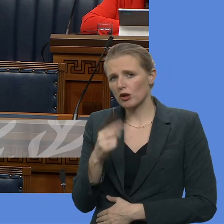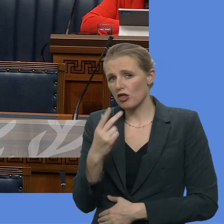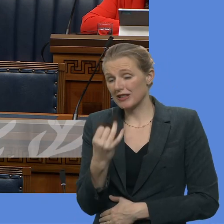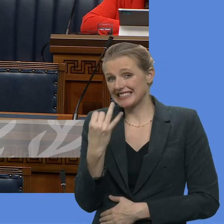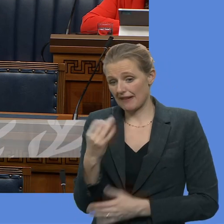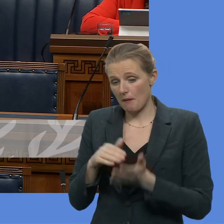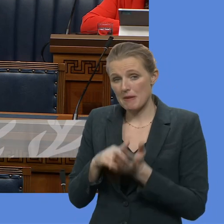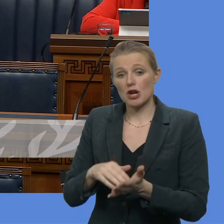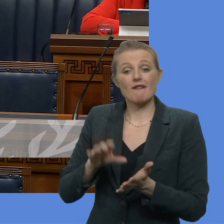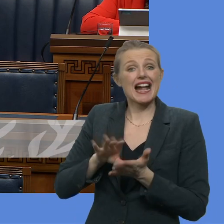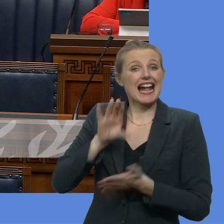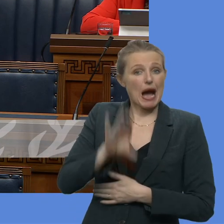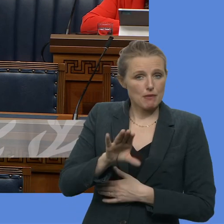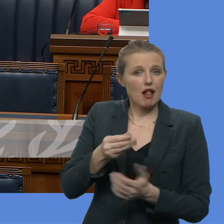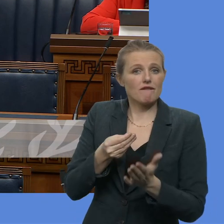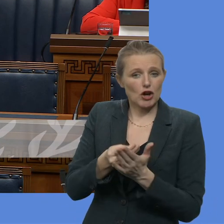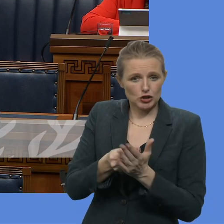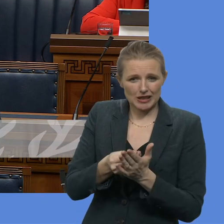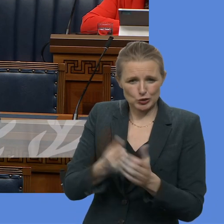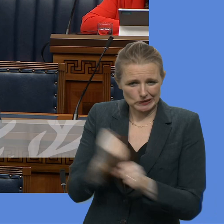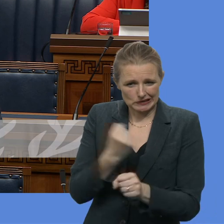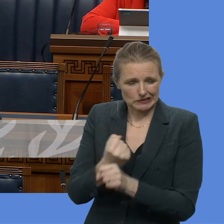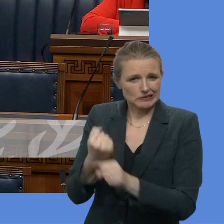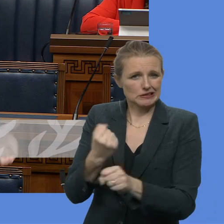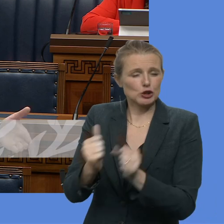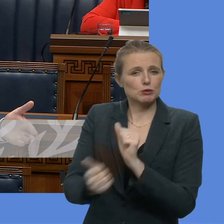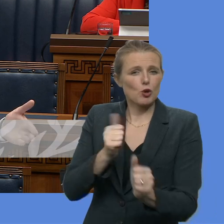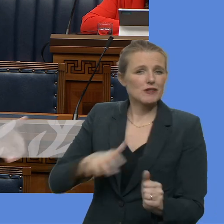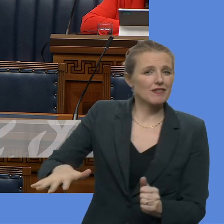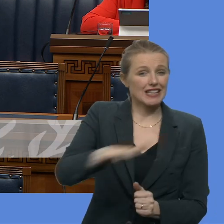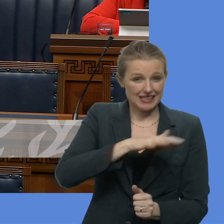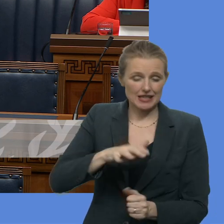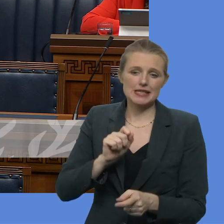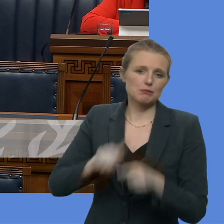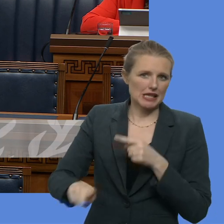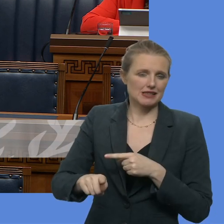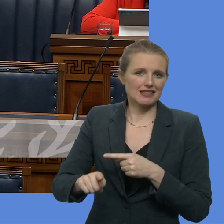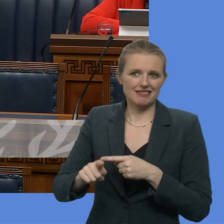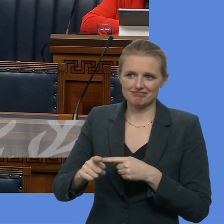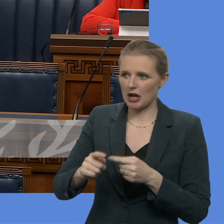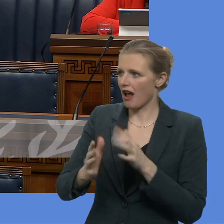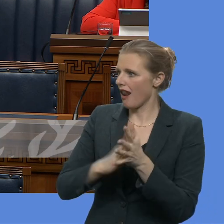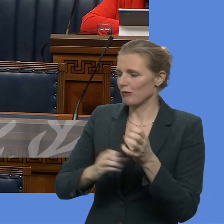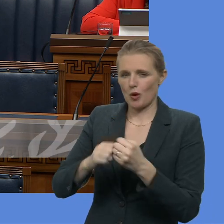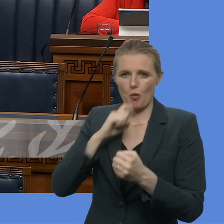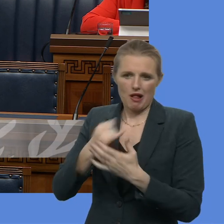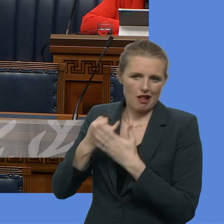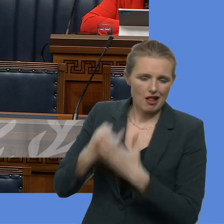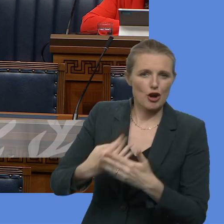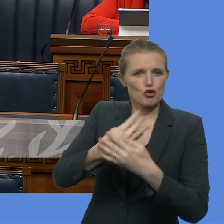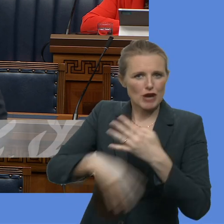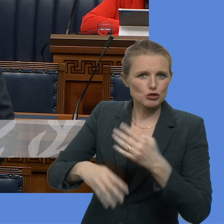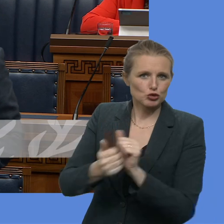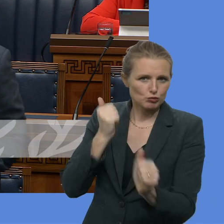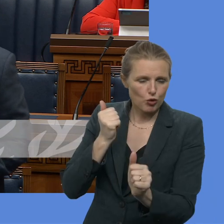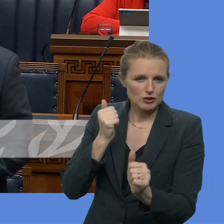£1.37 million of capital funding to improve sports facilities, including those that will benefit grassroots clubs. In terms of funding paid this